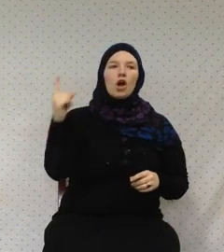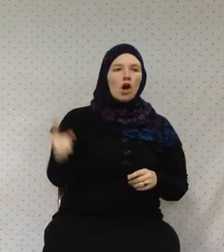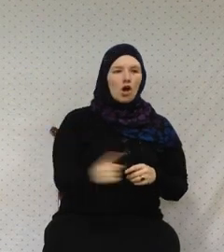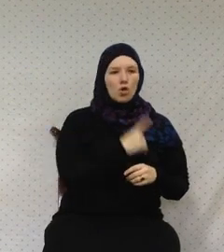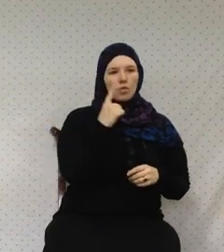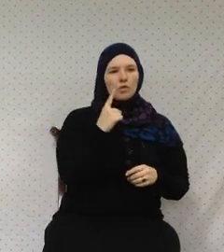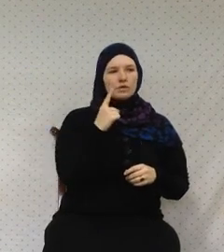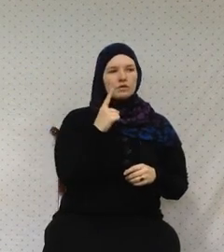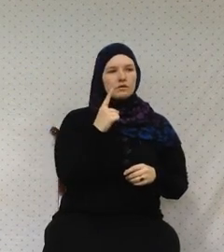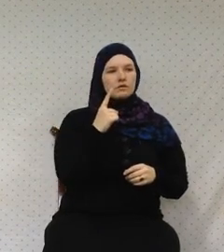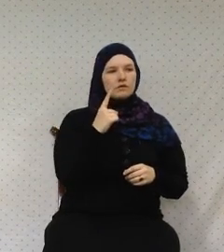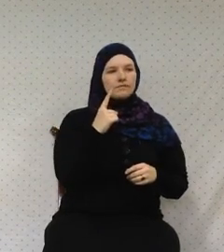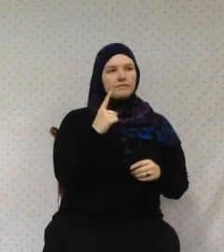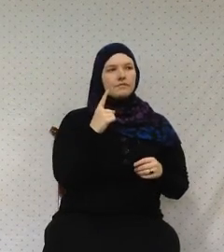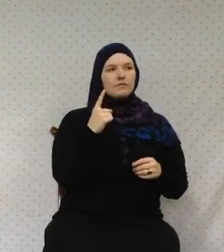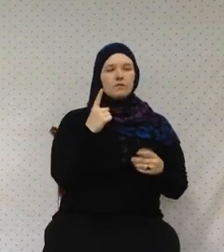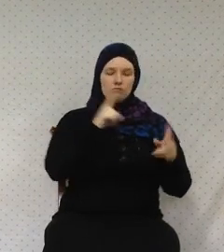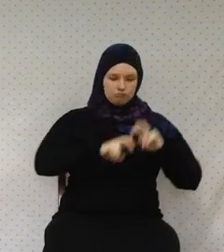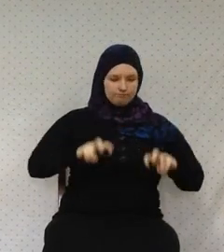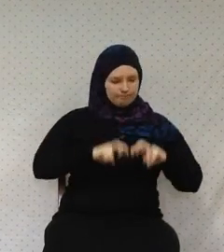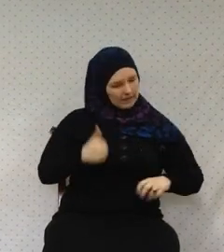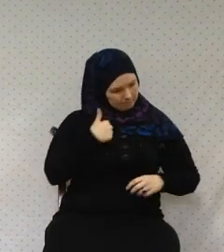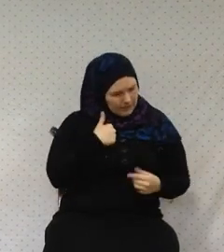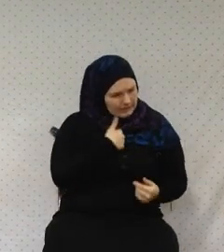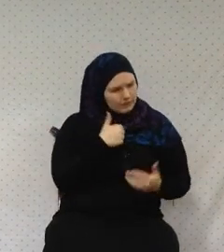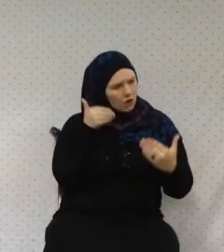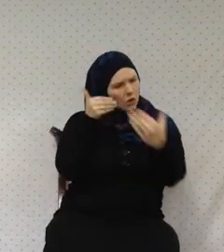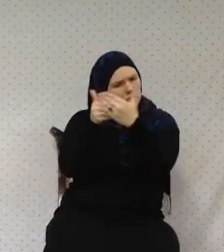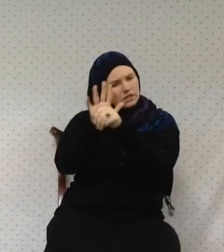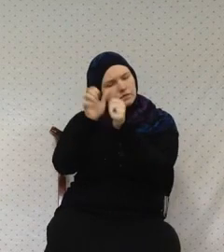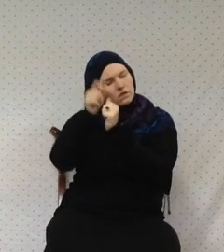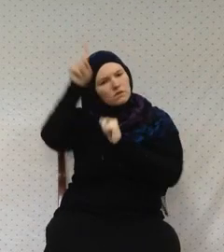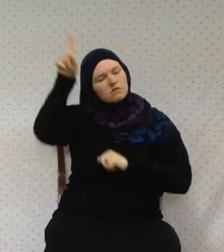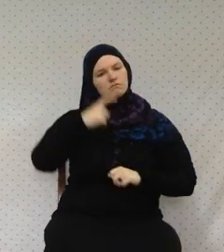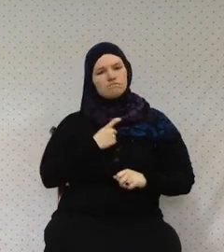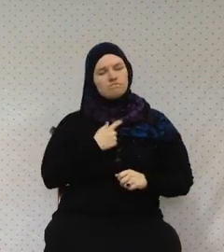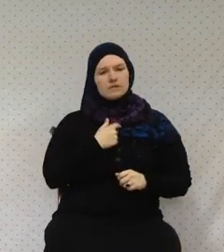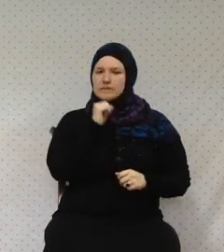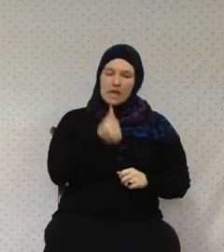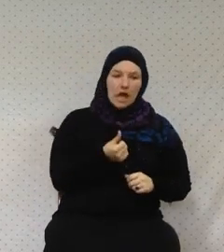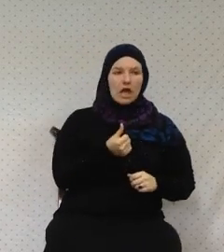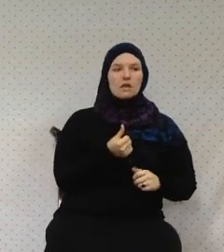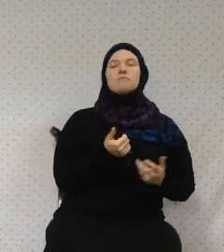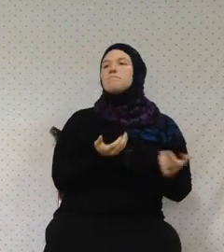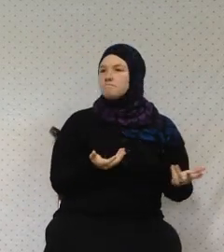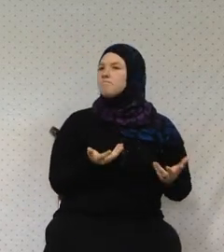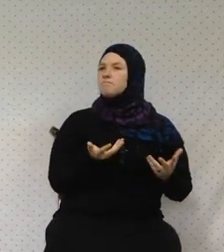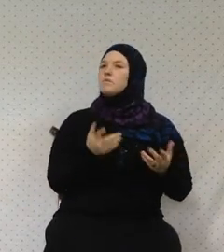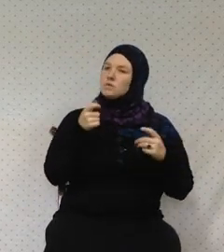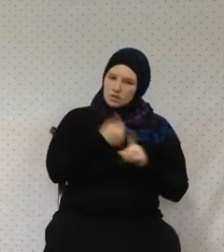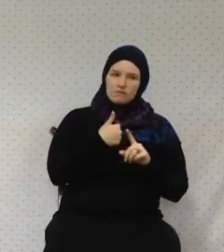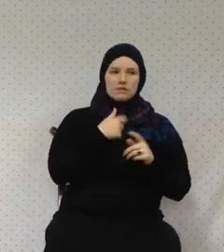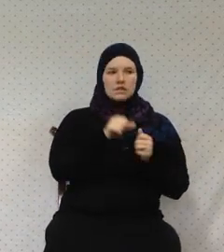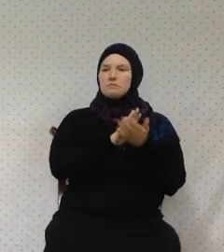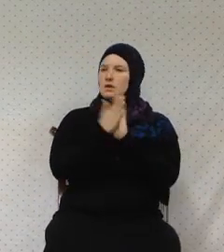question if we are close enough to Allah, or if there is ever a point when